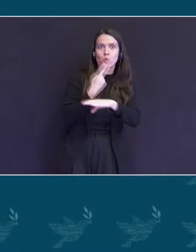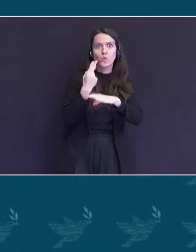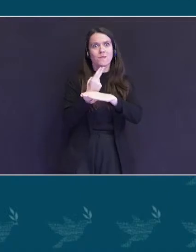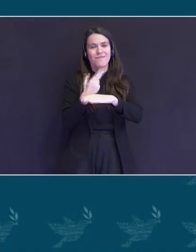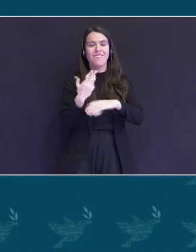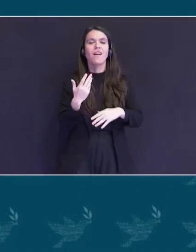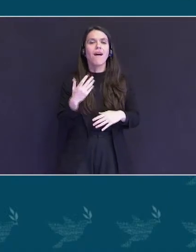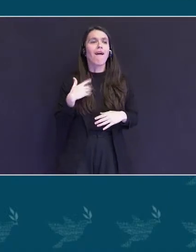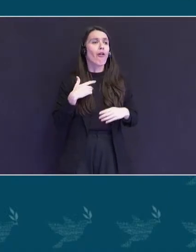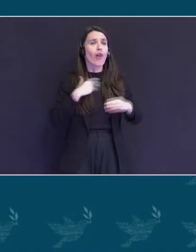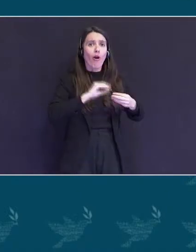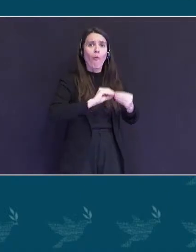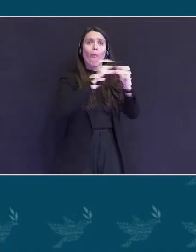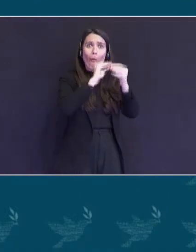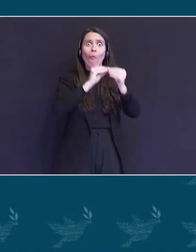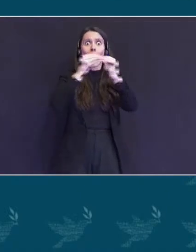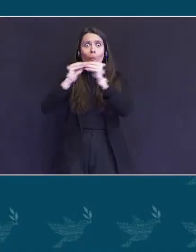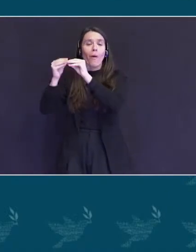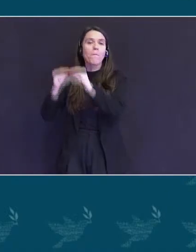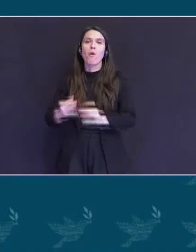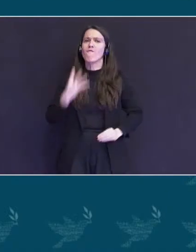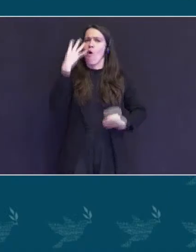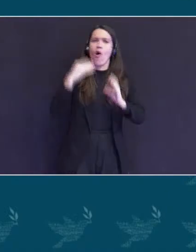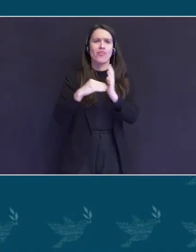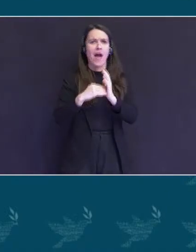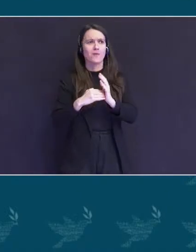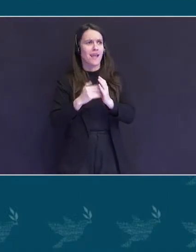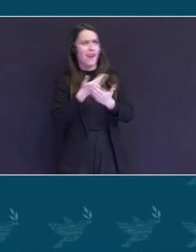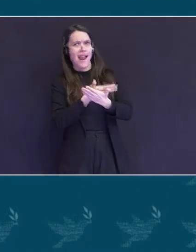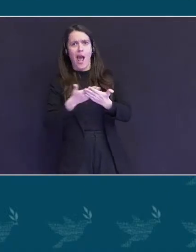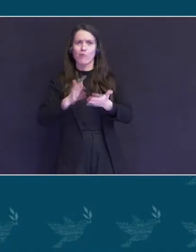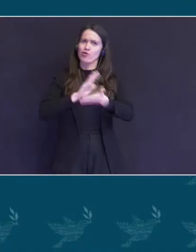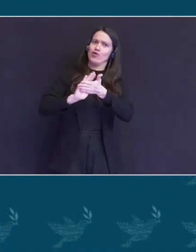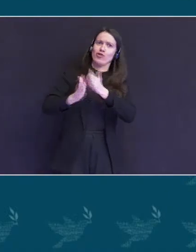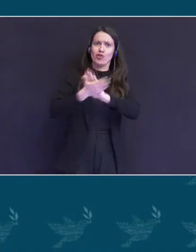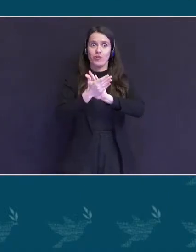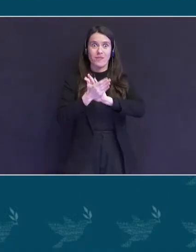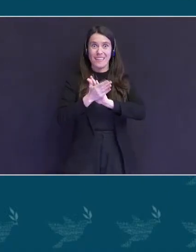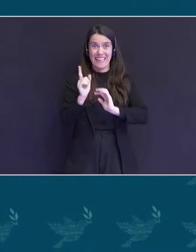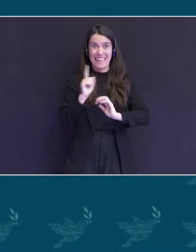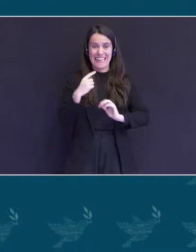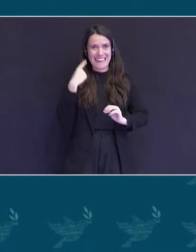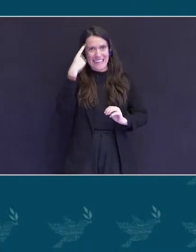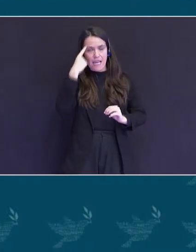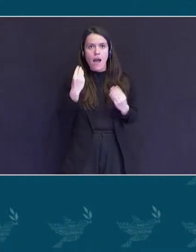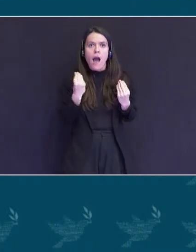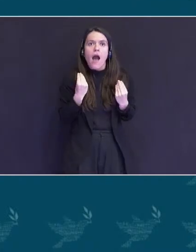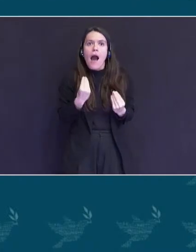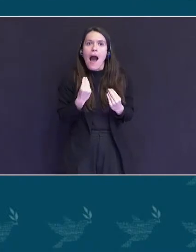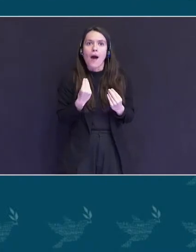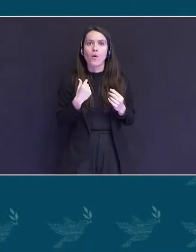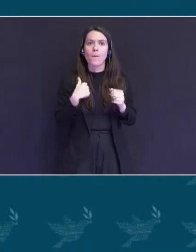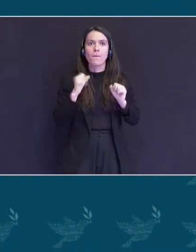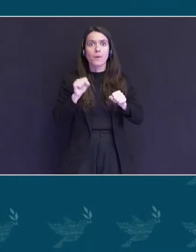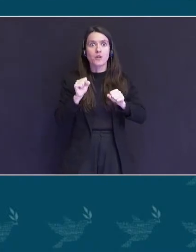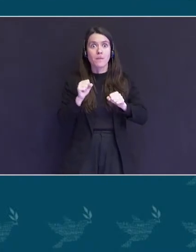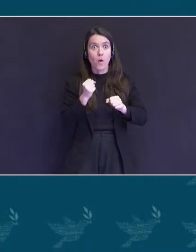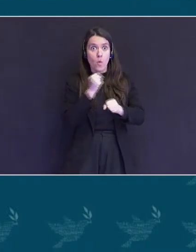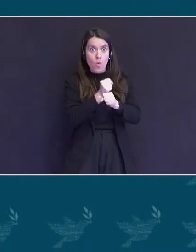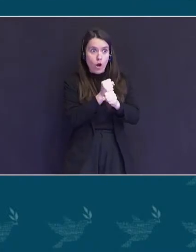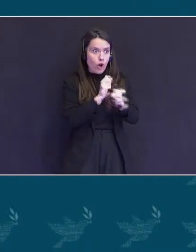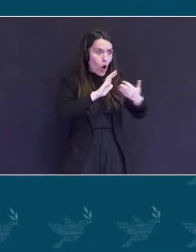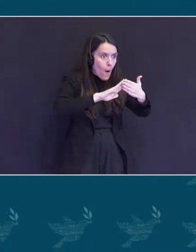many languages. Okay, we built 4,000 language, that's finished. No, it's the way how we are able to work with the